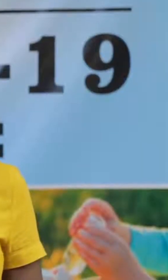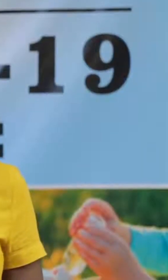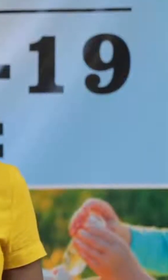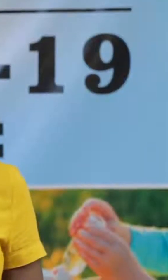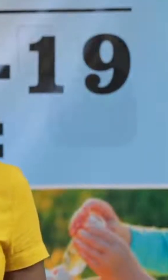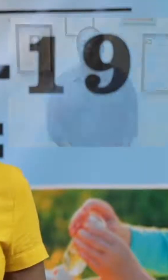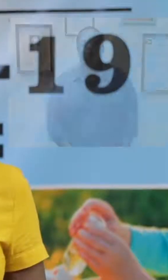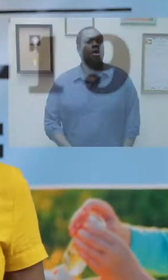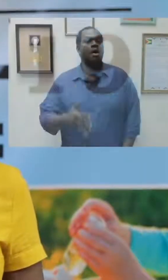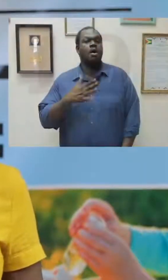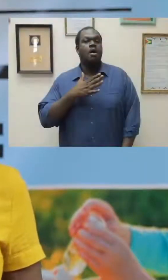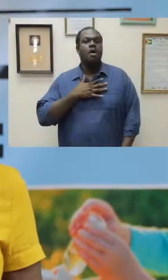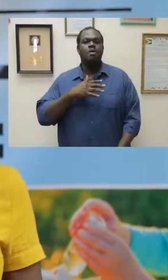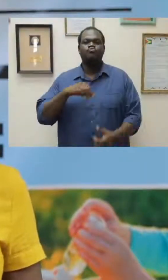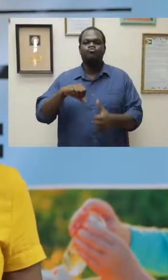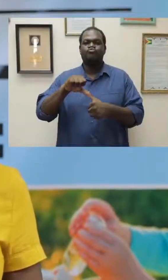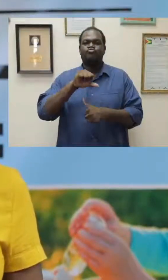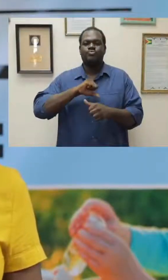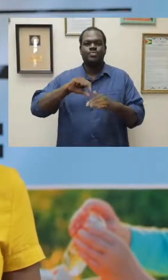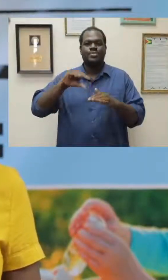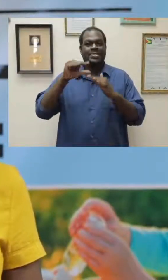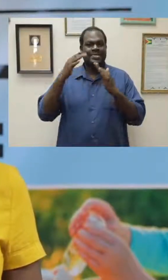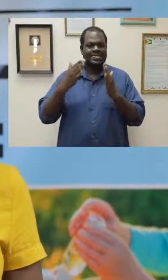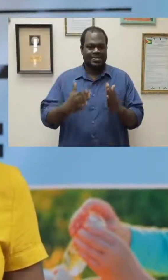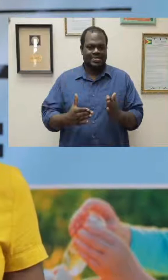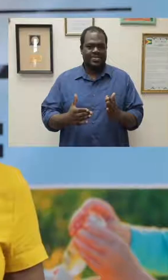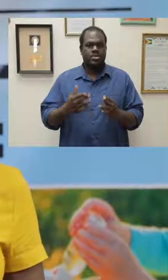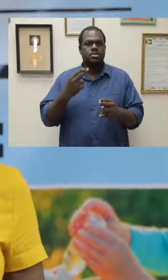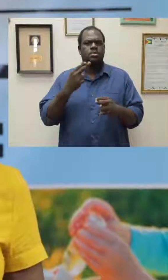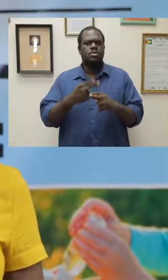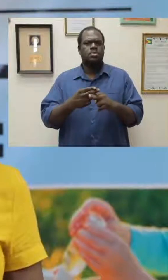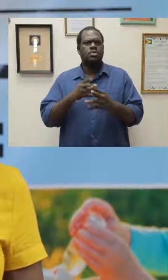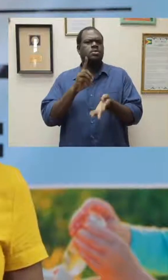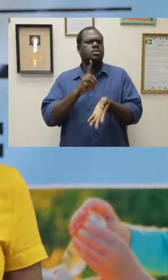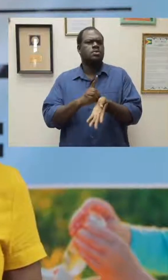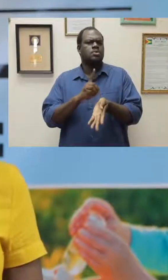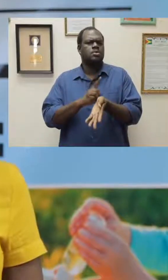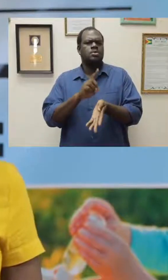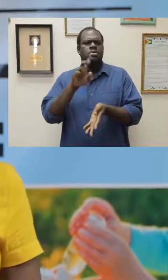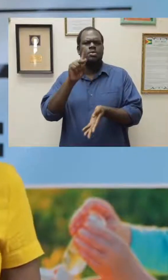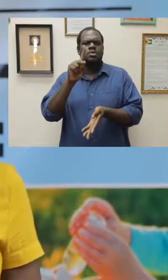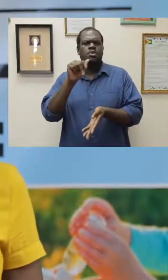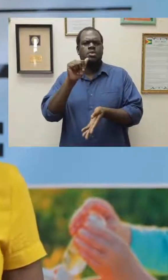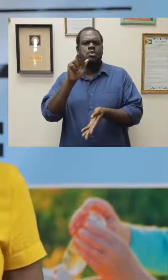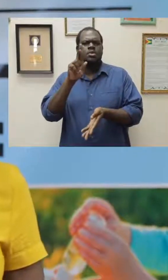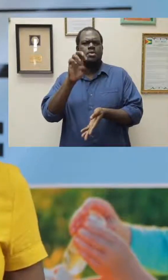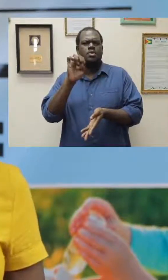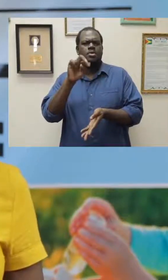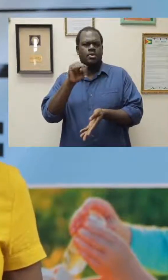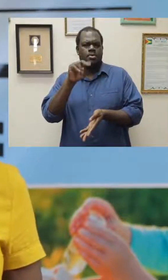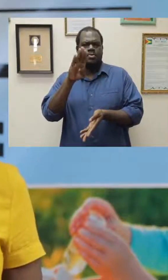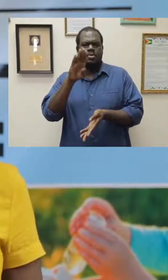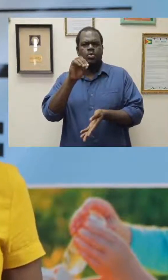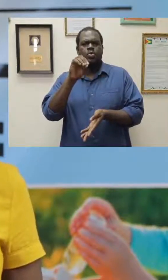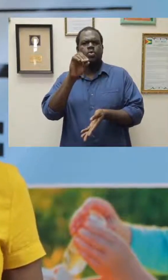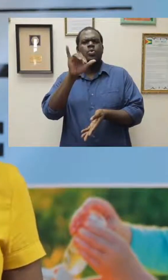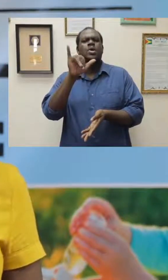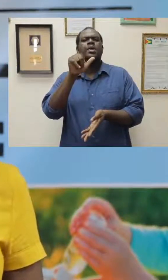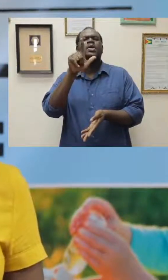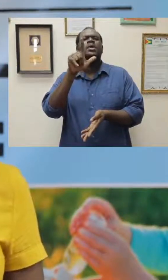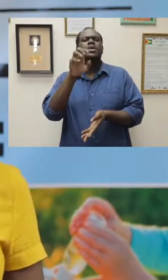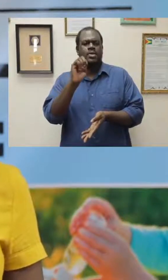Guyanese. I am Dr. Karen Gordon-Boyle, Deputy Chief Medical Officer, and I wish to welcome you to